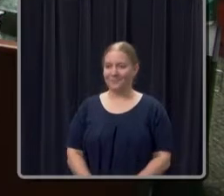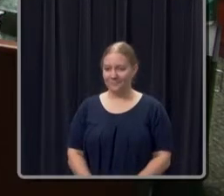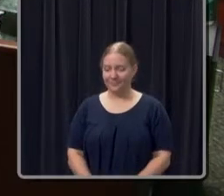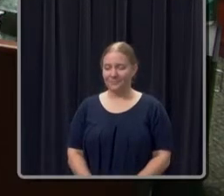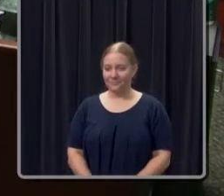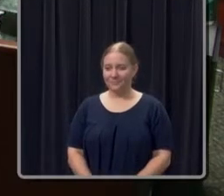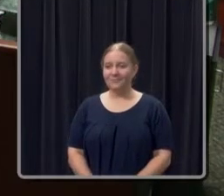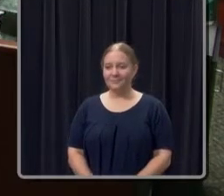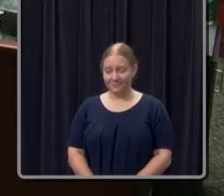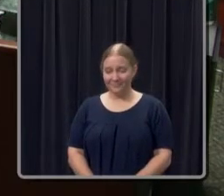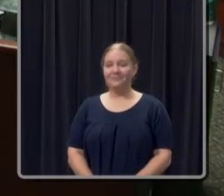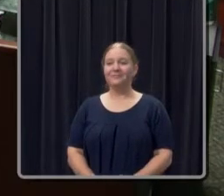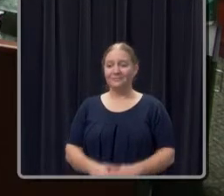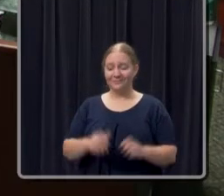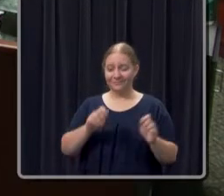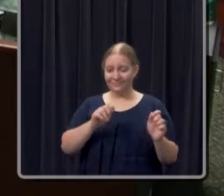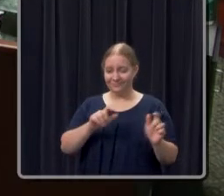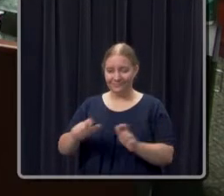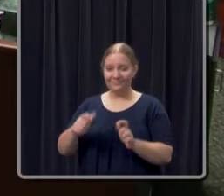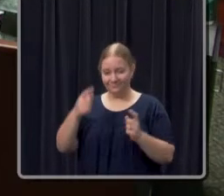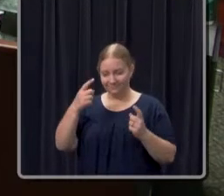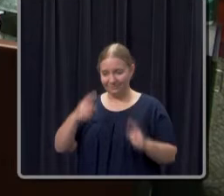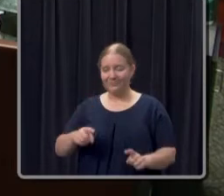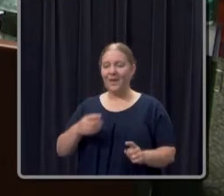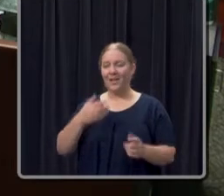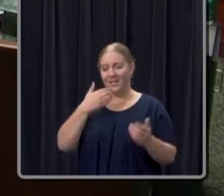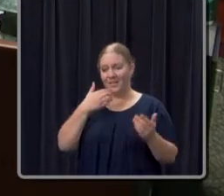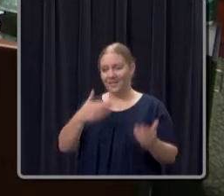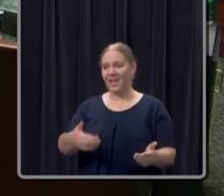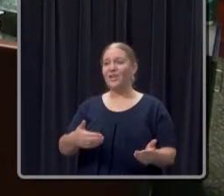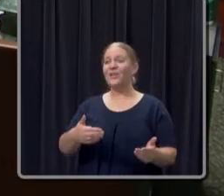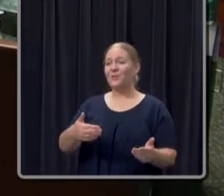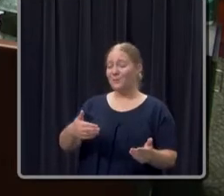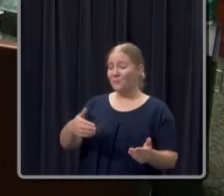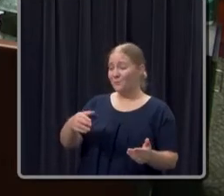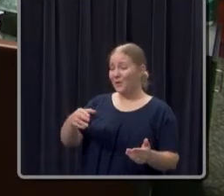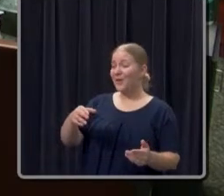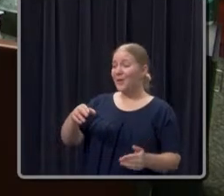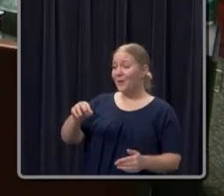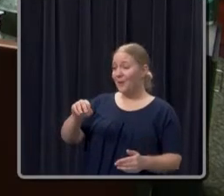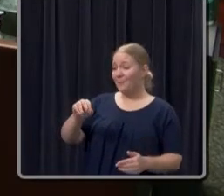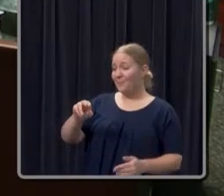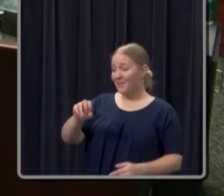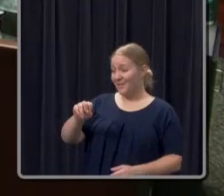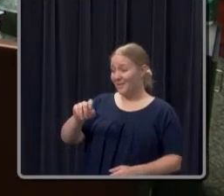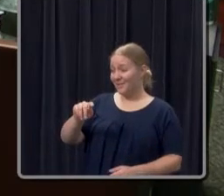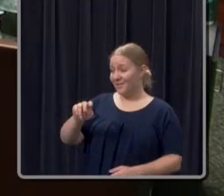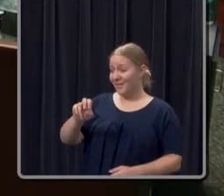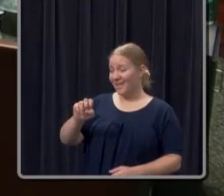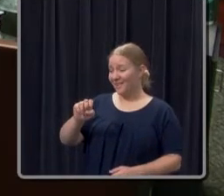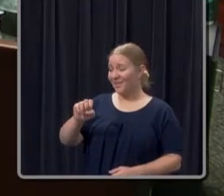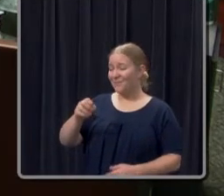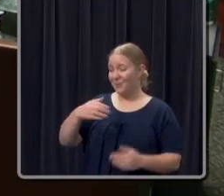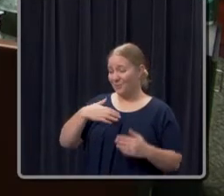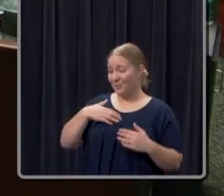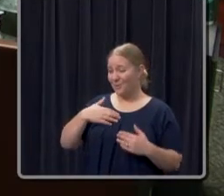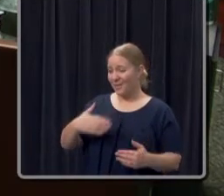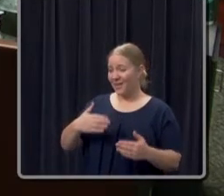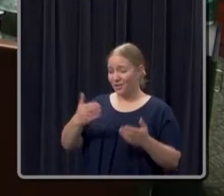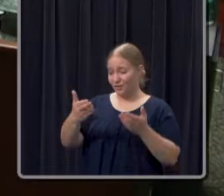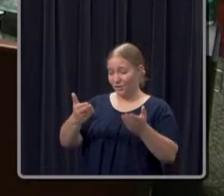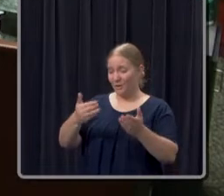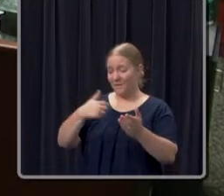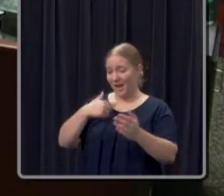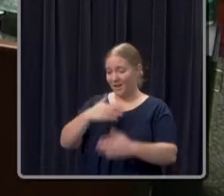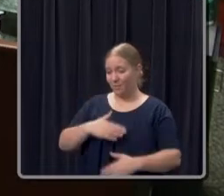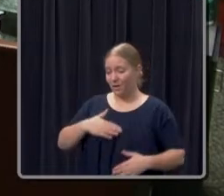Okay, motion carries unanimously. Thank you, Mrs. Steele, for thank you. being willing to serve, and I